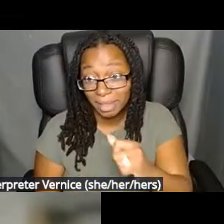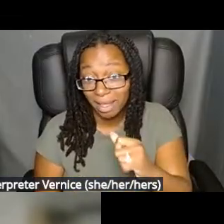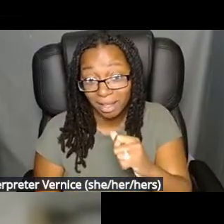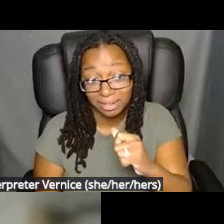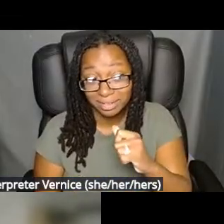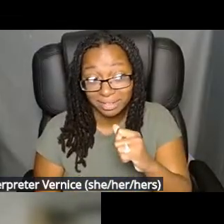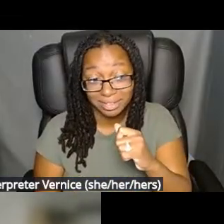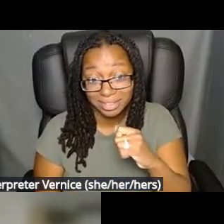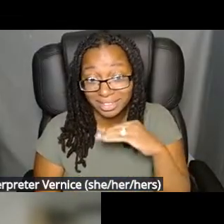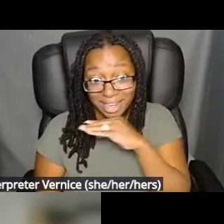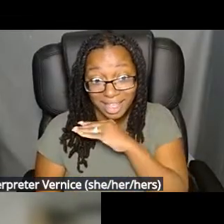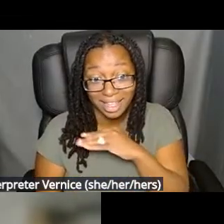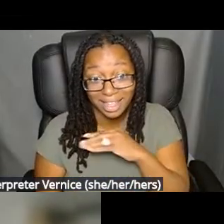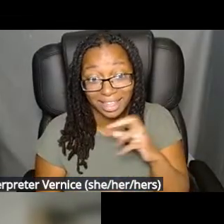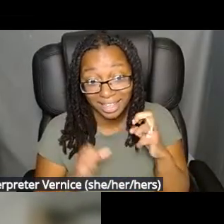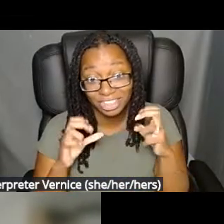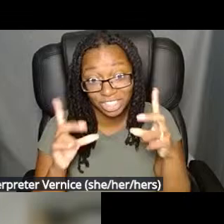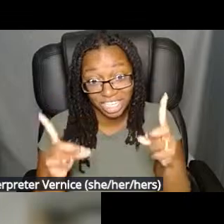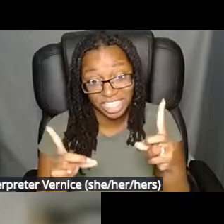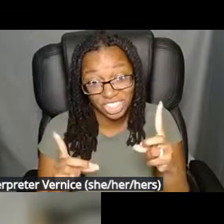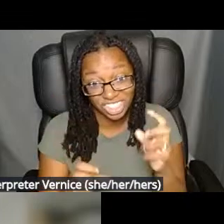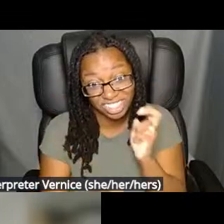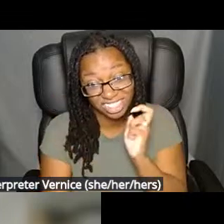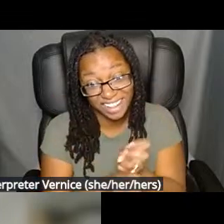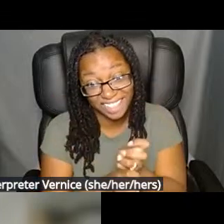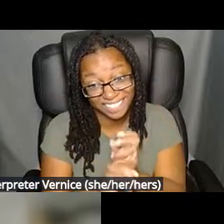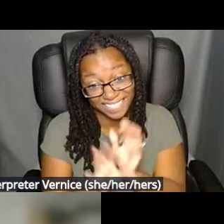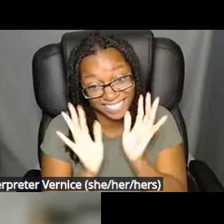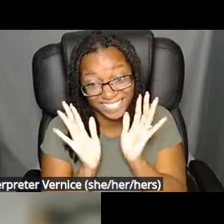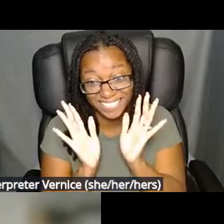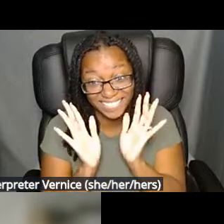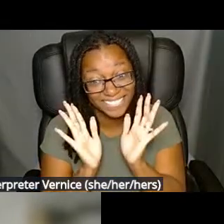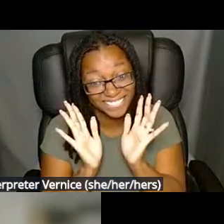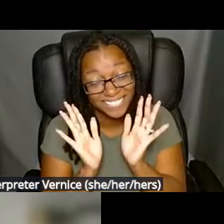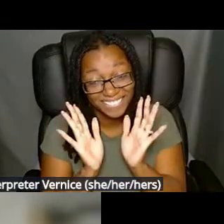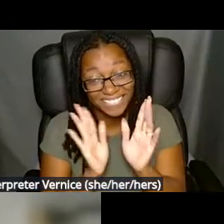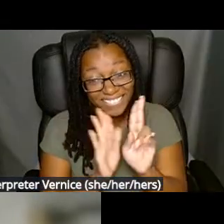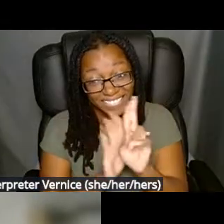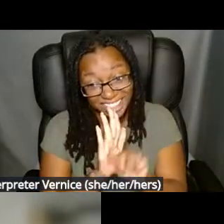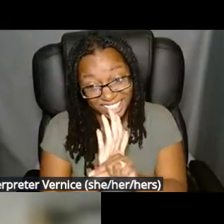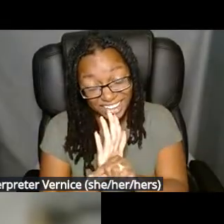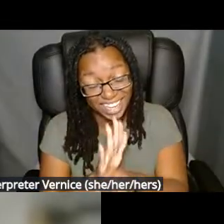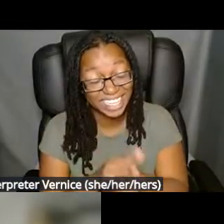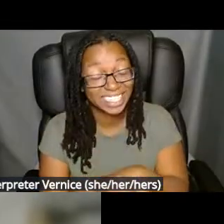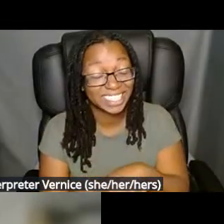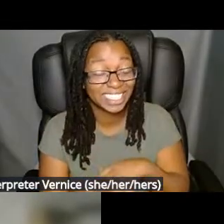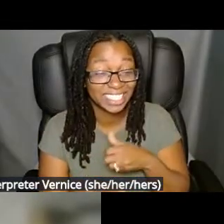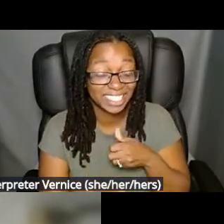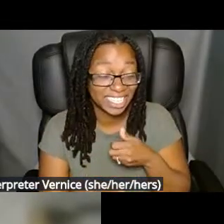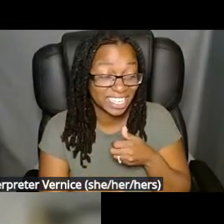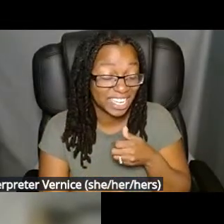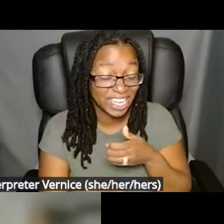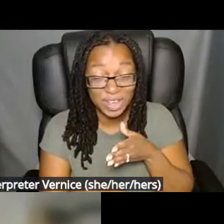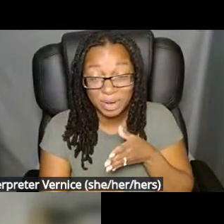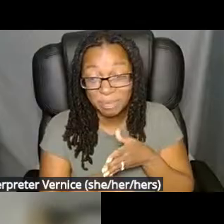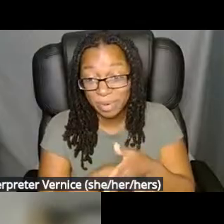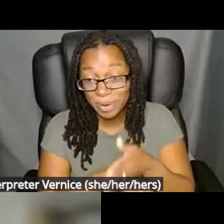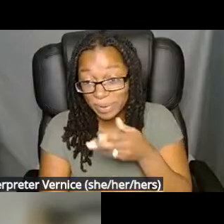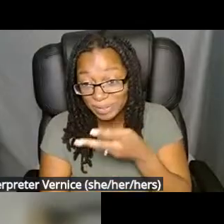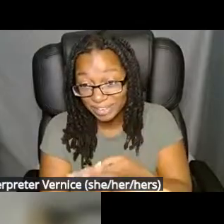rough. That undergrad and postgrad, it is it is a grind. And I think